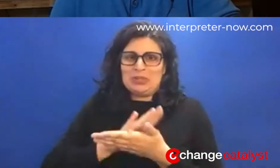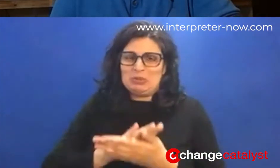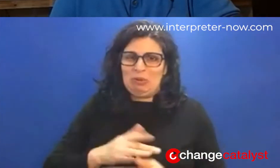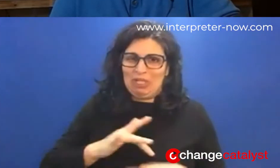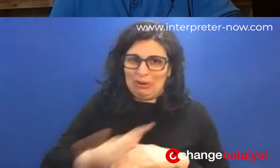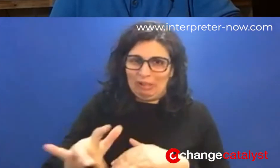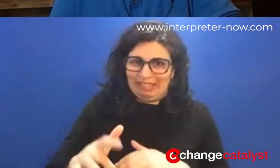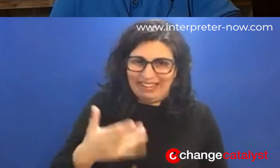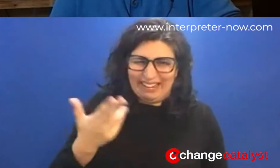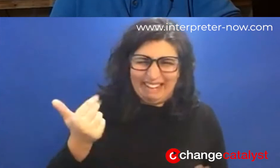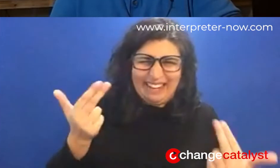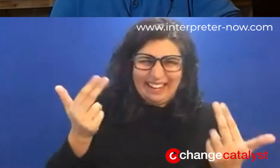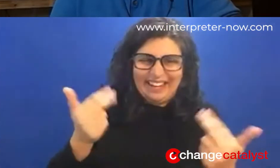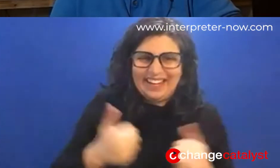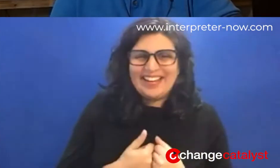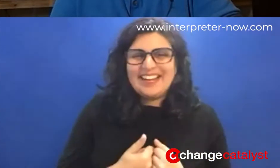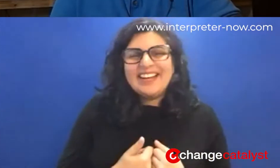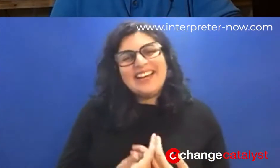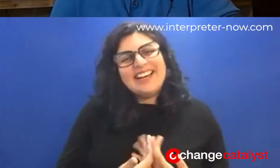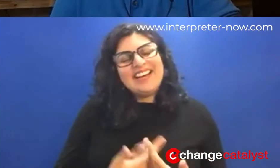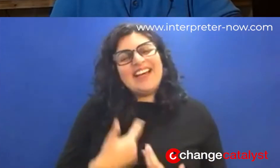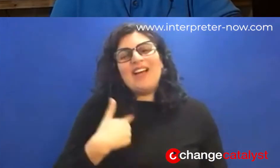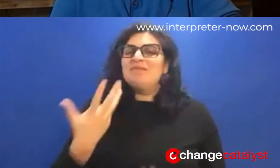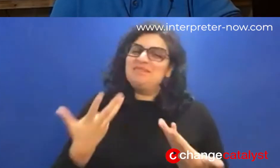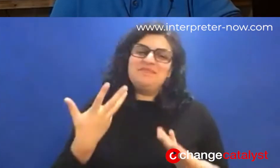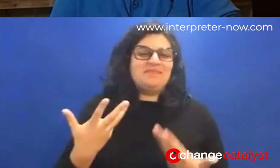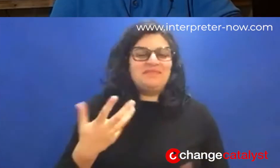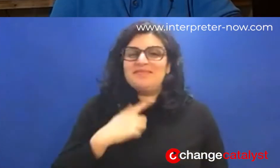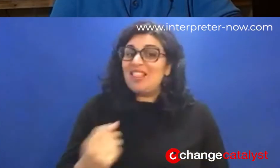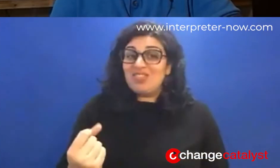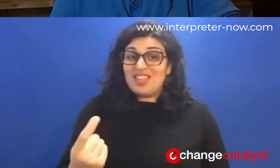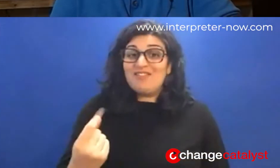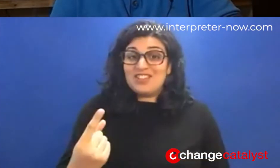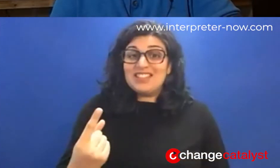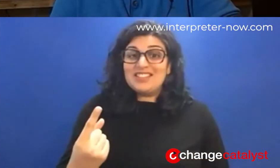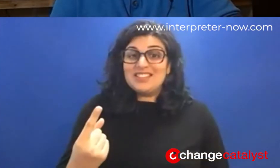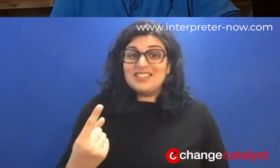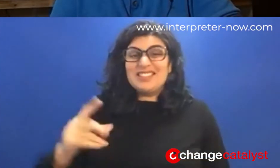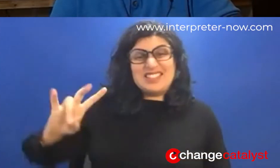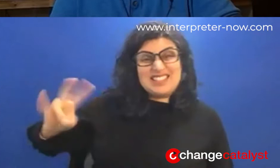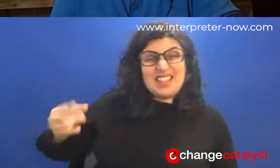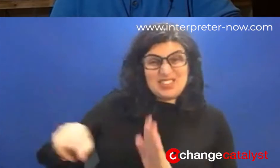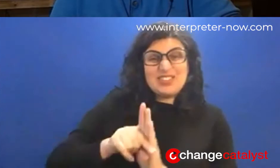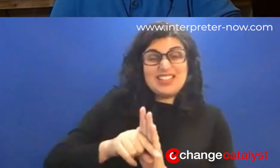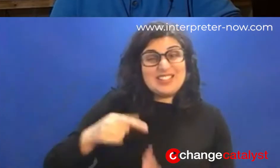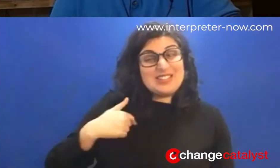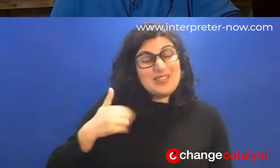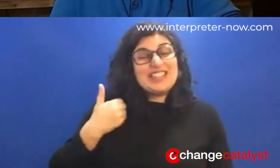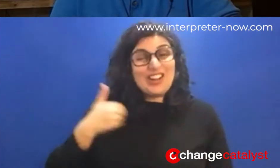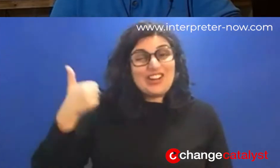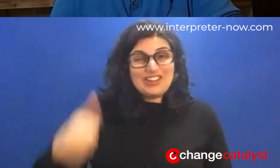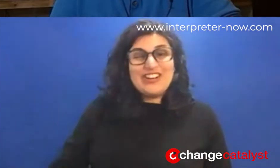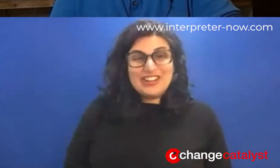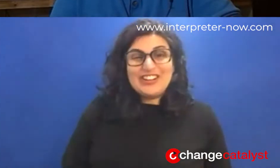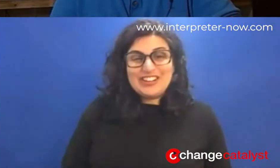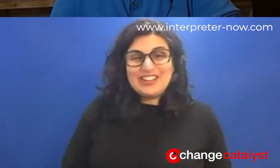So I was probably about 11 in the 7th grade. So I was a little younger